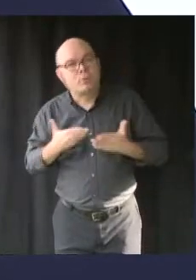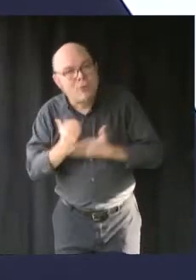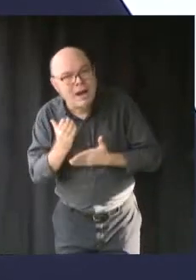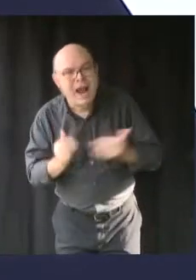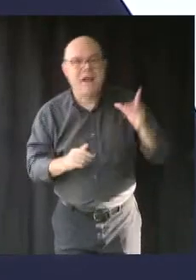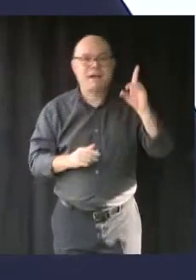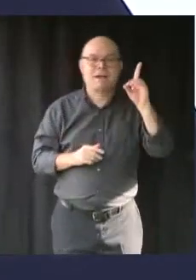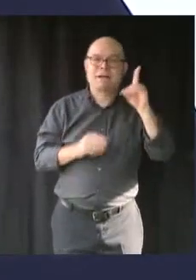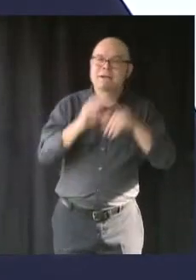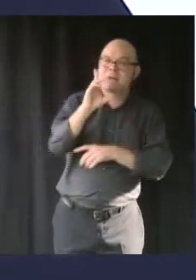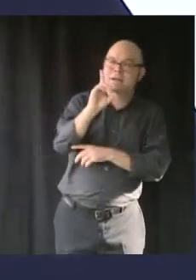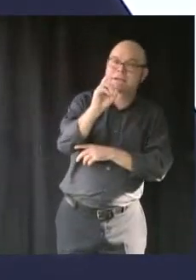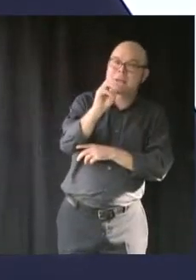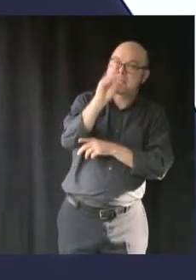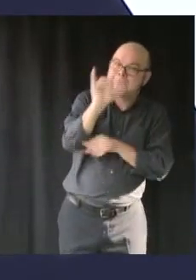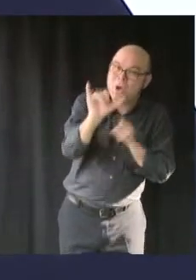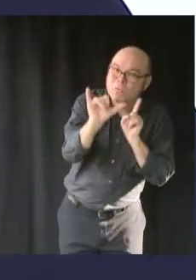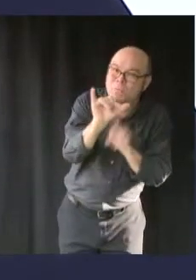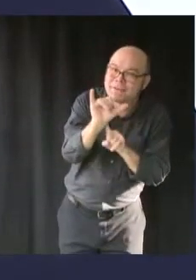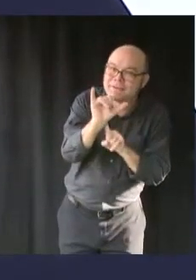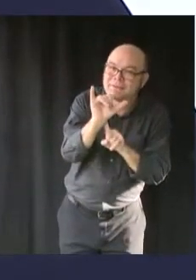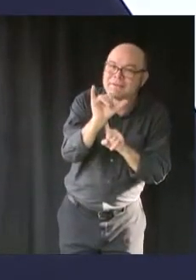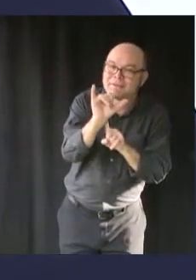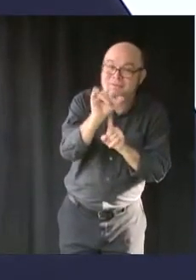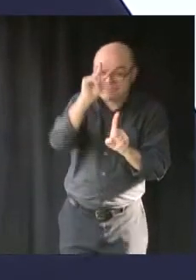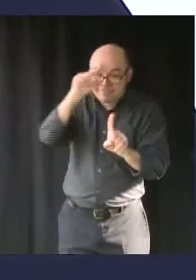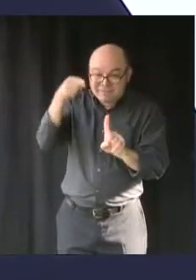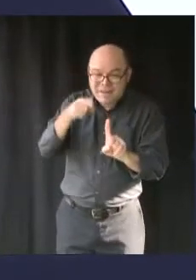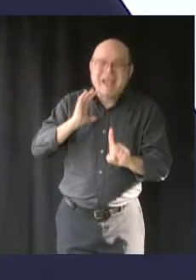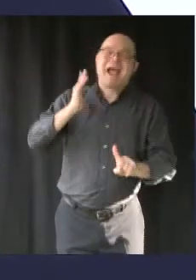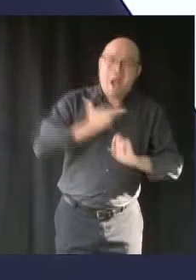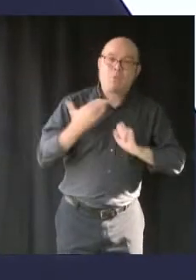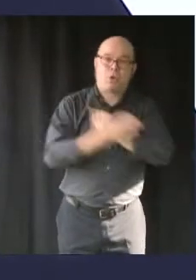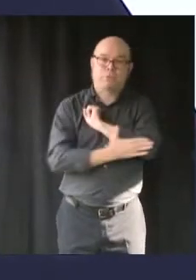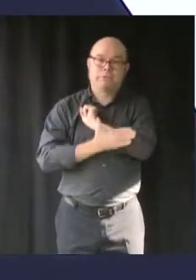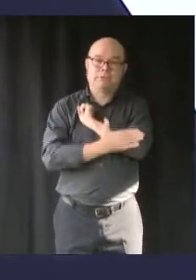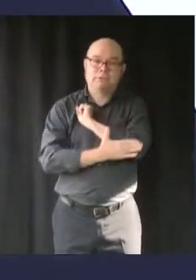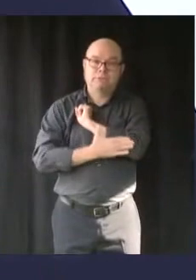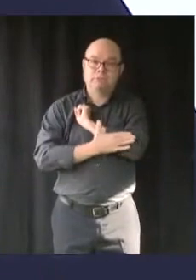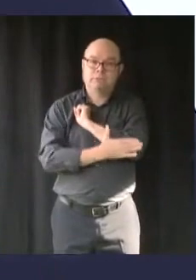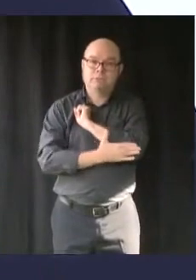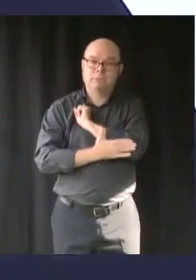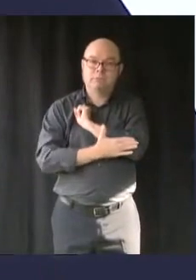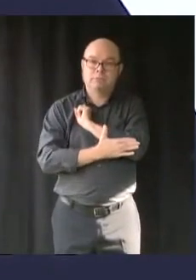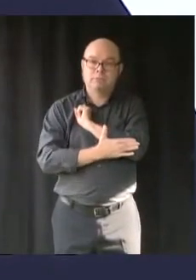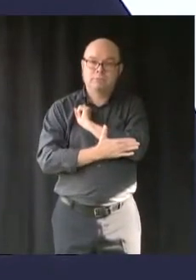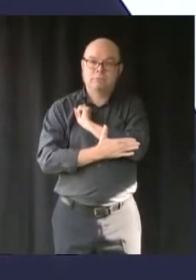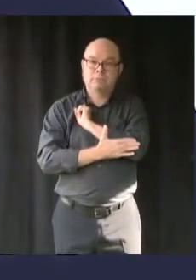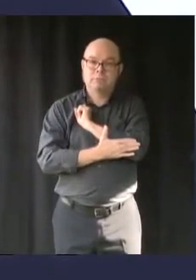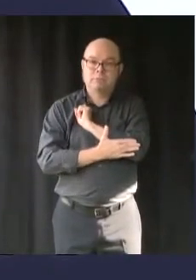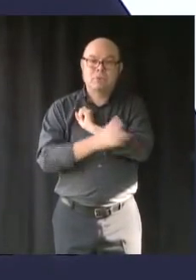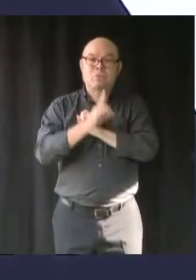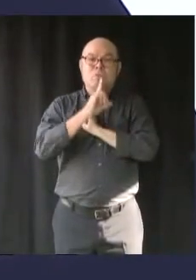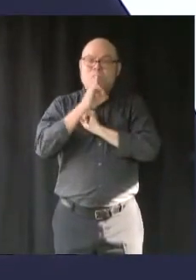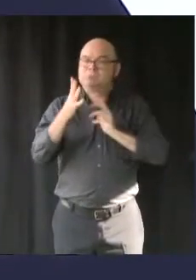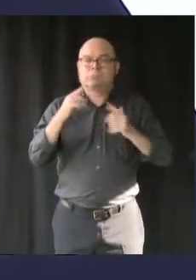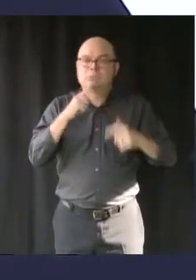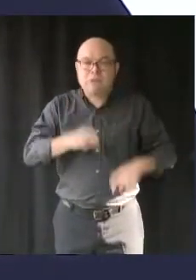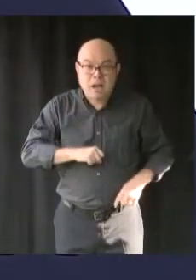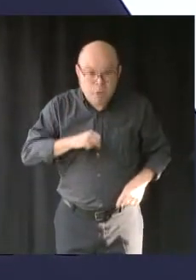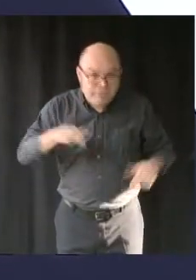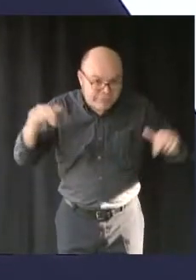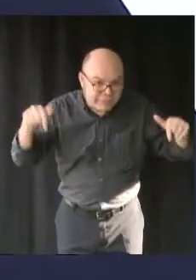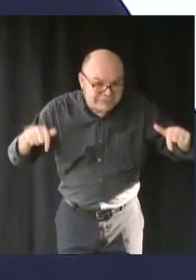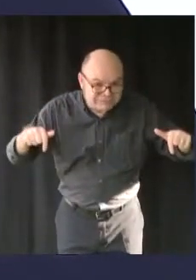national conscience. And I'm so proud to join you in that effort, to recognize the important